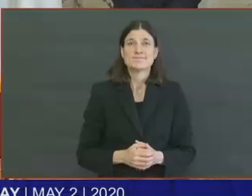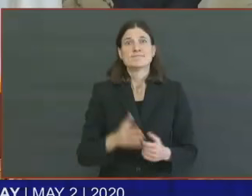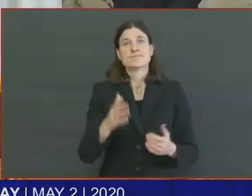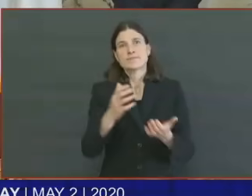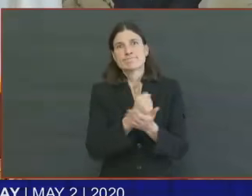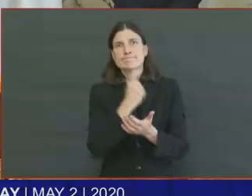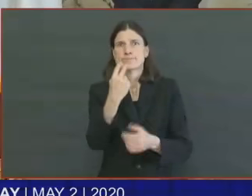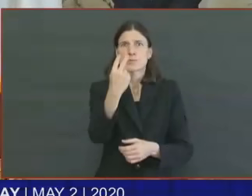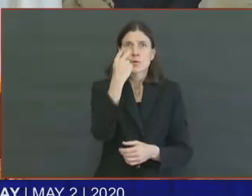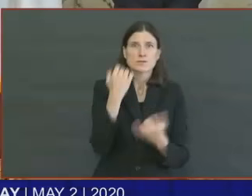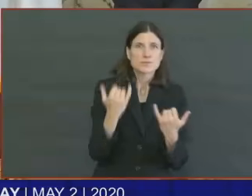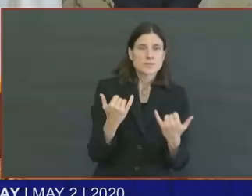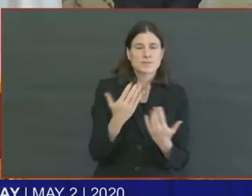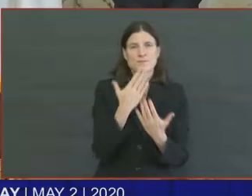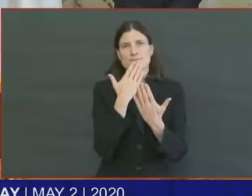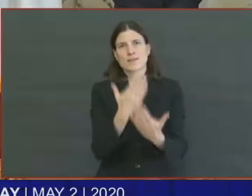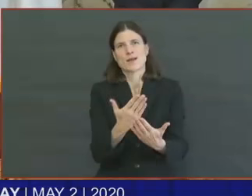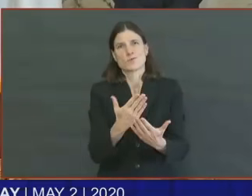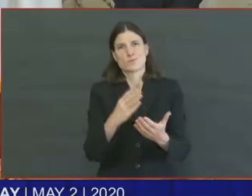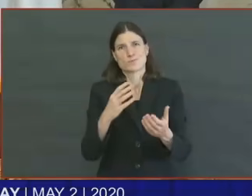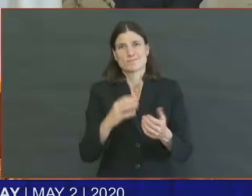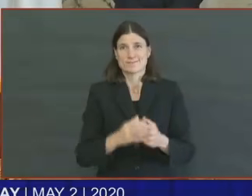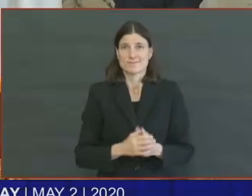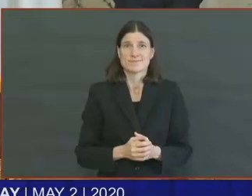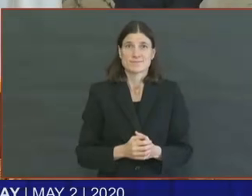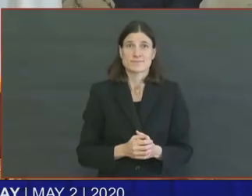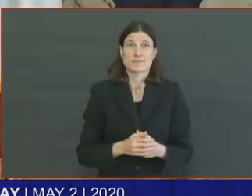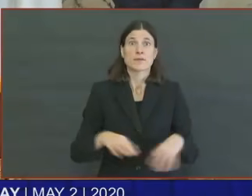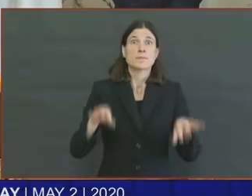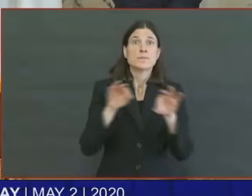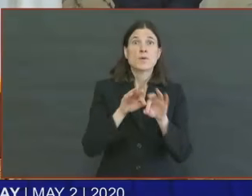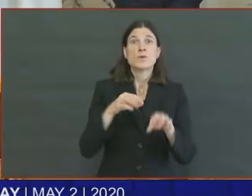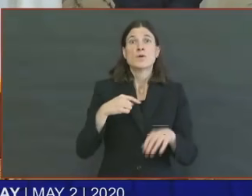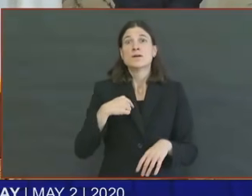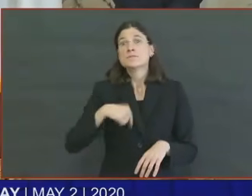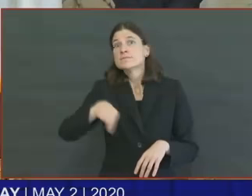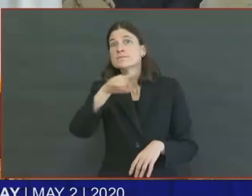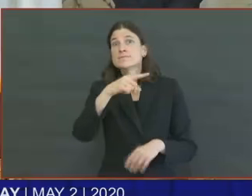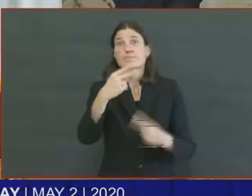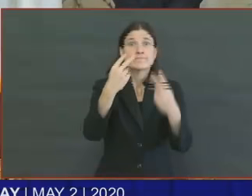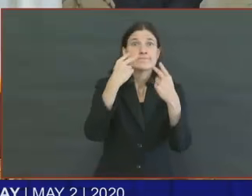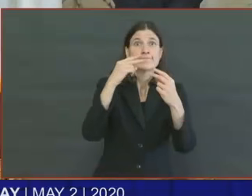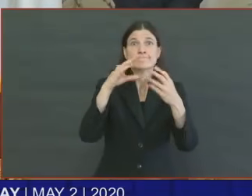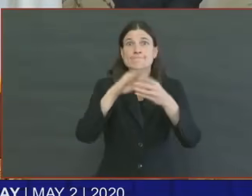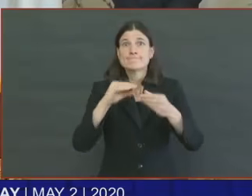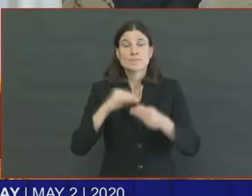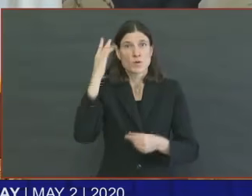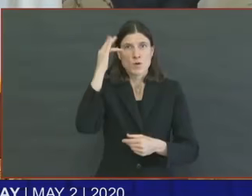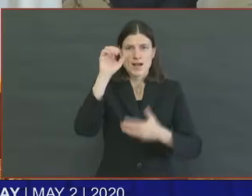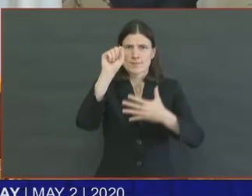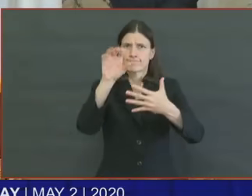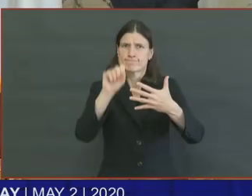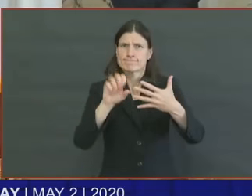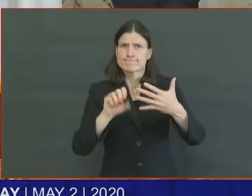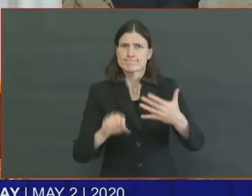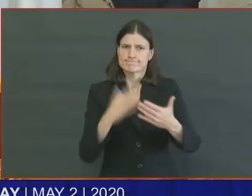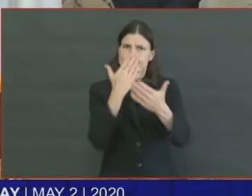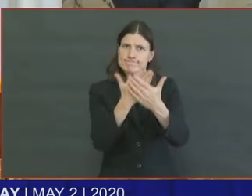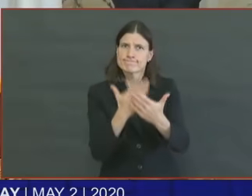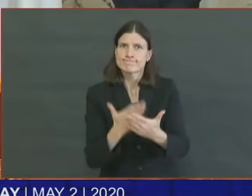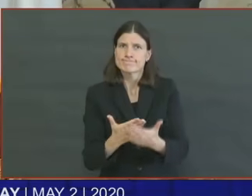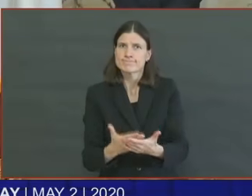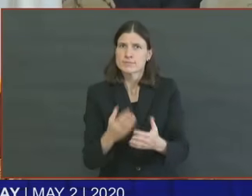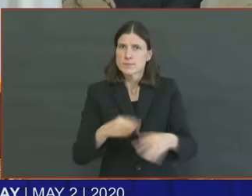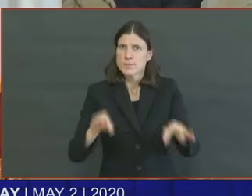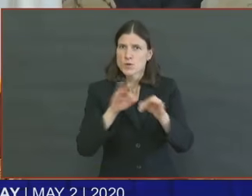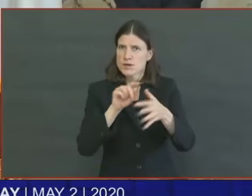Saturday. It's really important that you stay informed. I would say it's always been important to stay informed through this, but